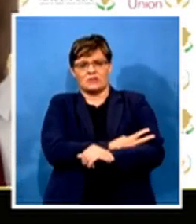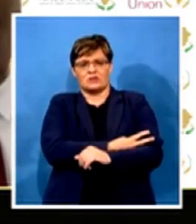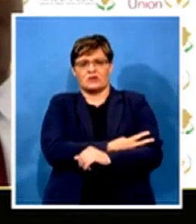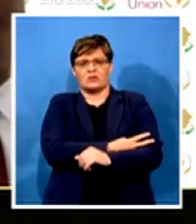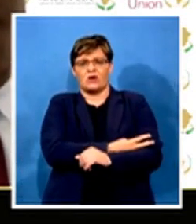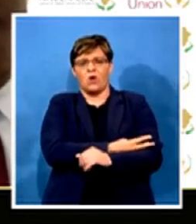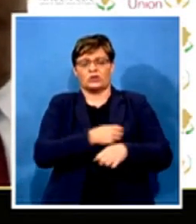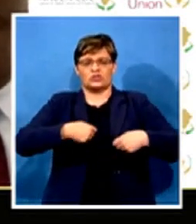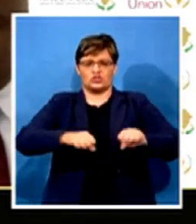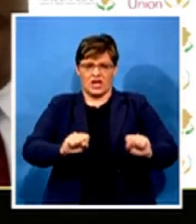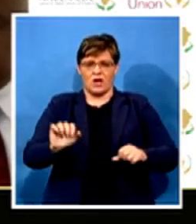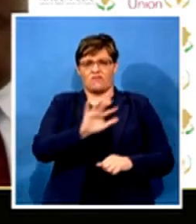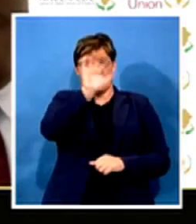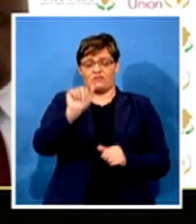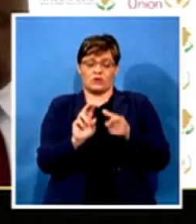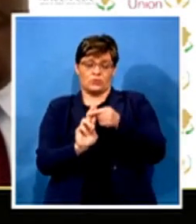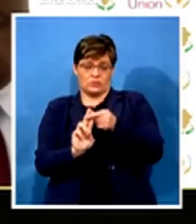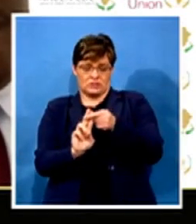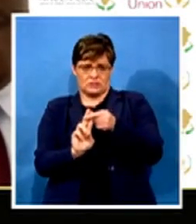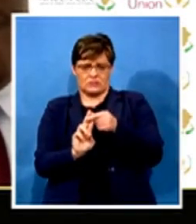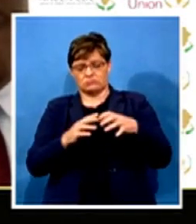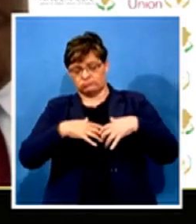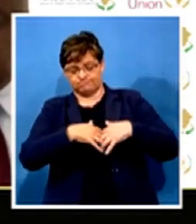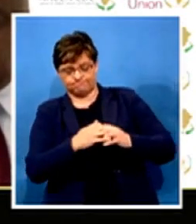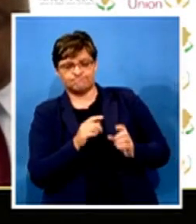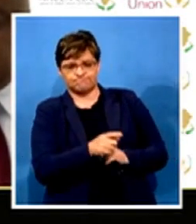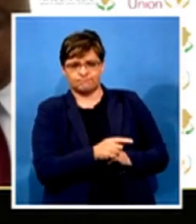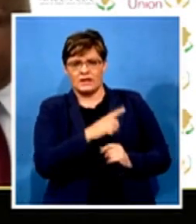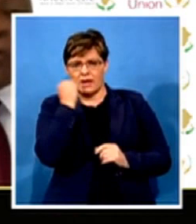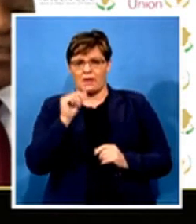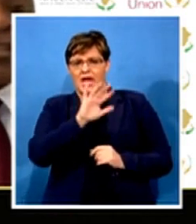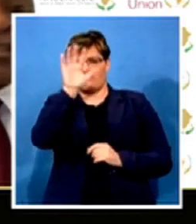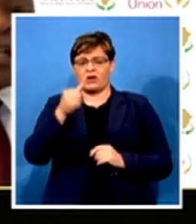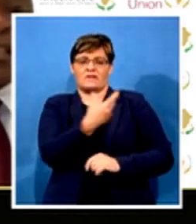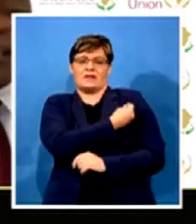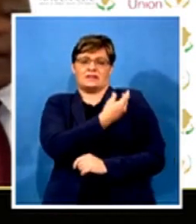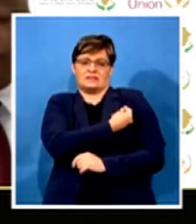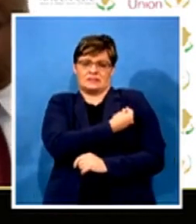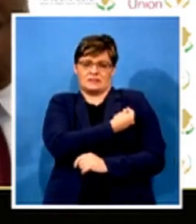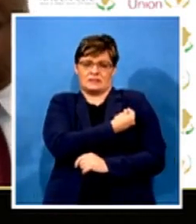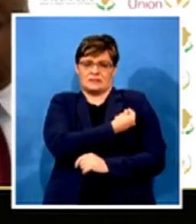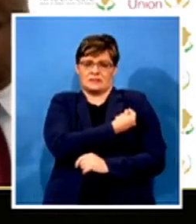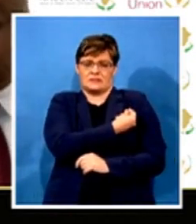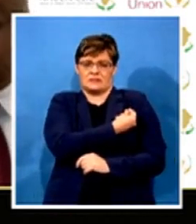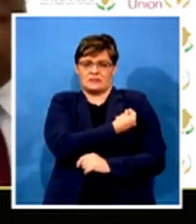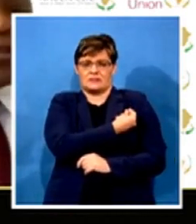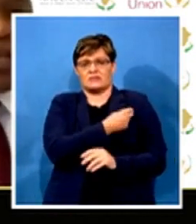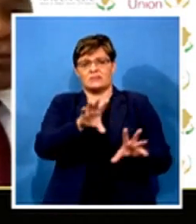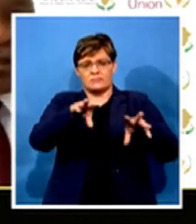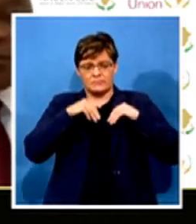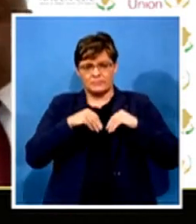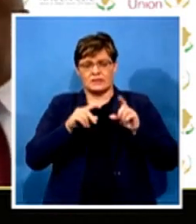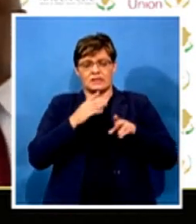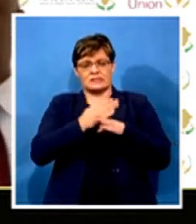Union, put in place, called the African Vaccine Acquisition Task Team, is busy at